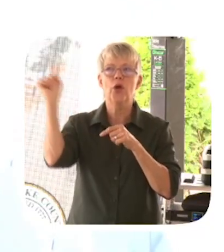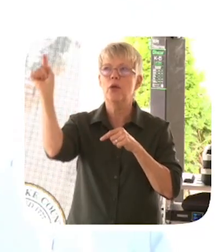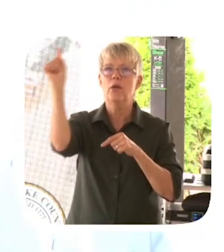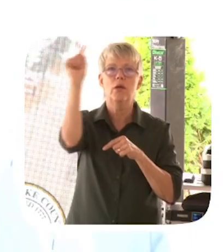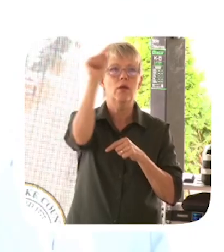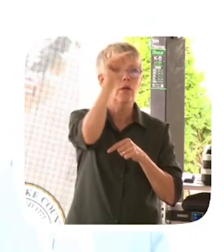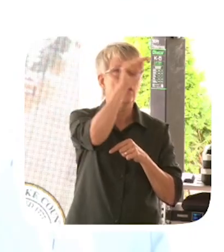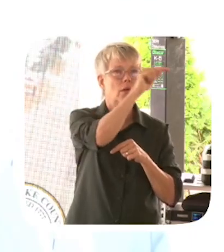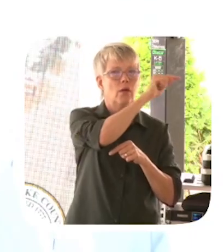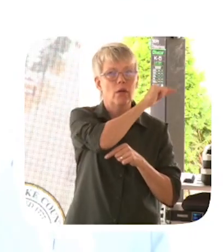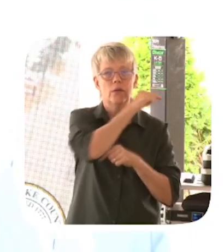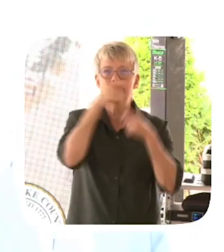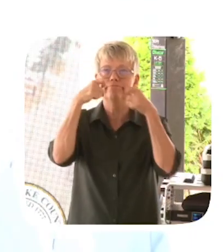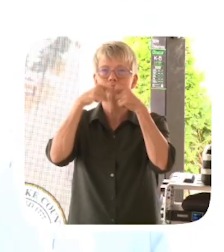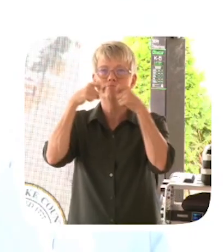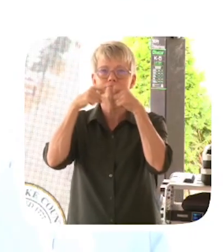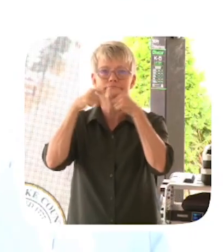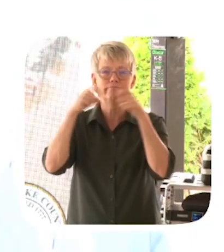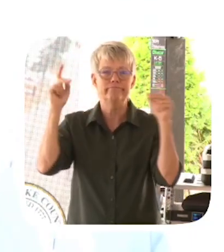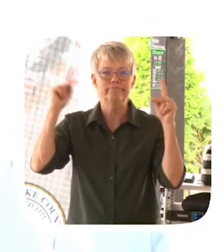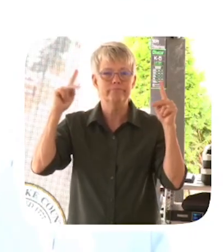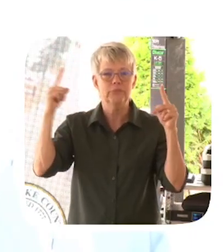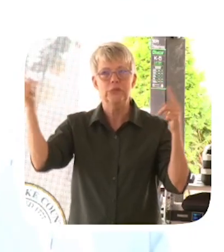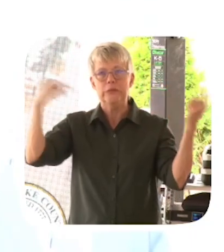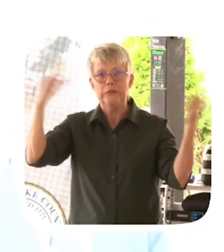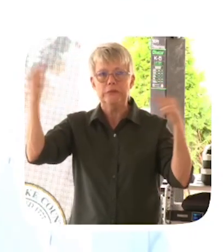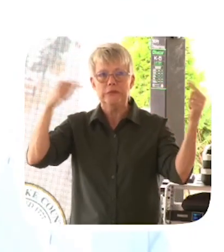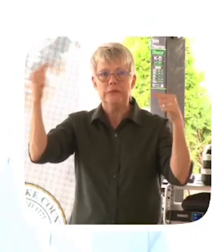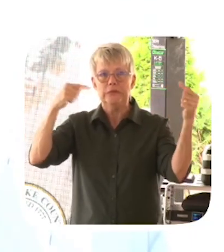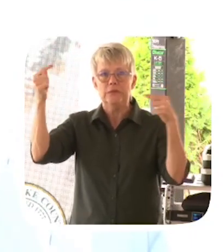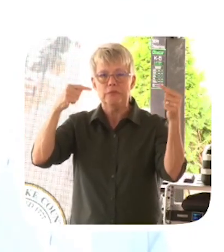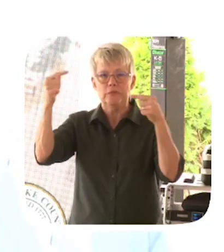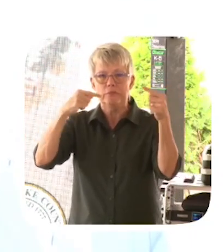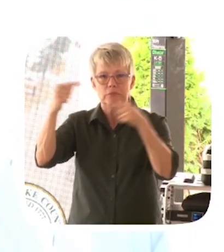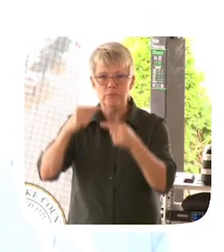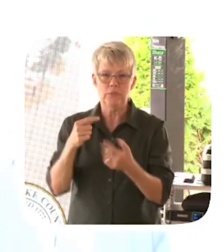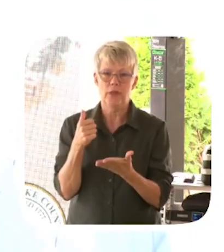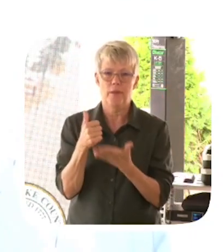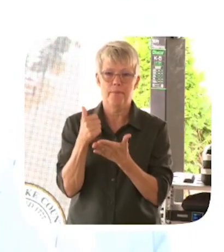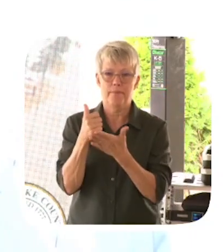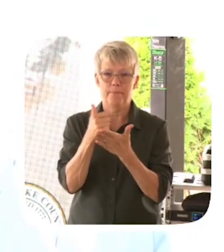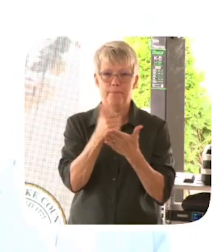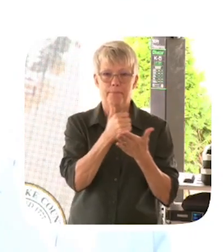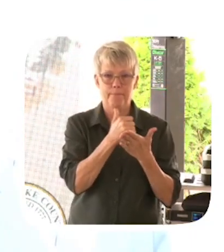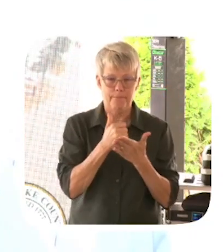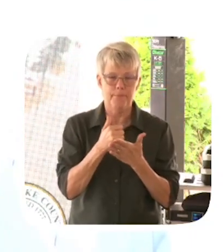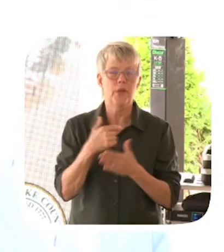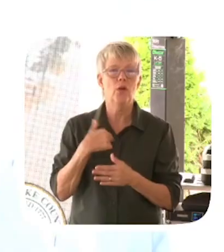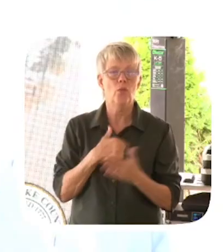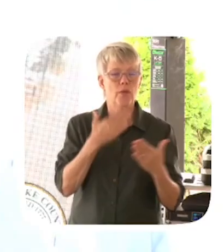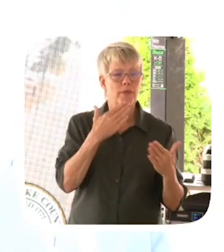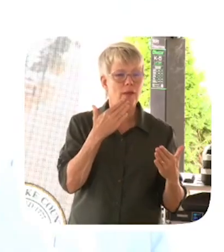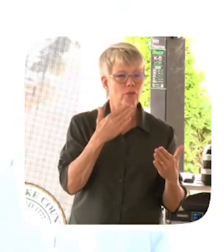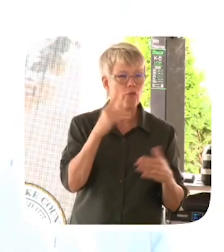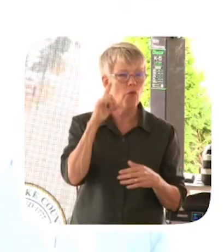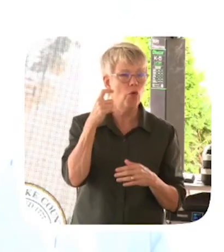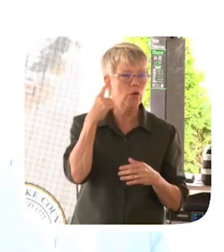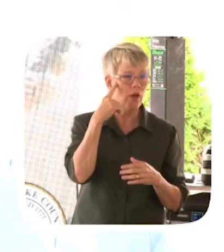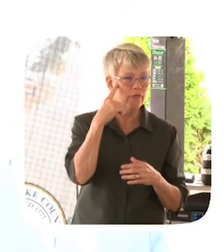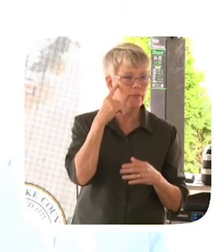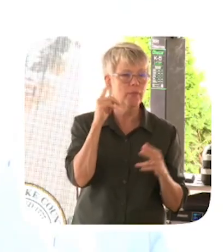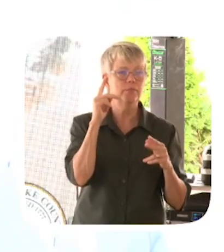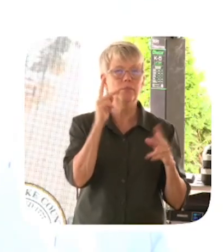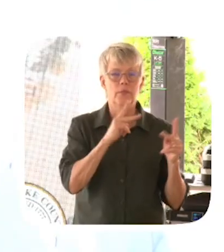in from a great distance in some cases to help us. We're thankful for government officials and others who